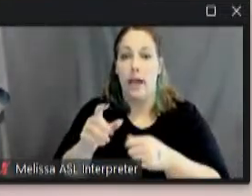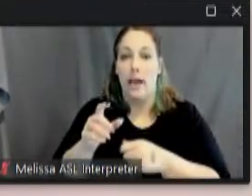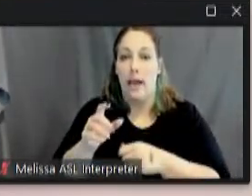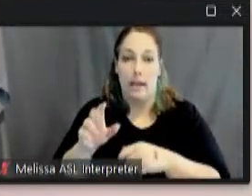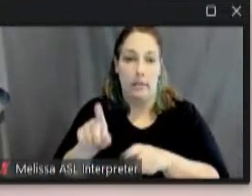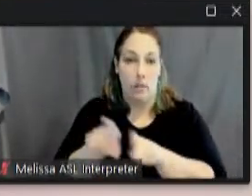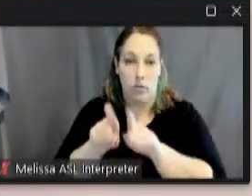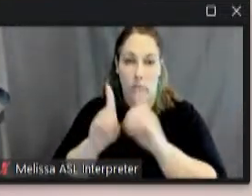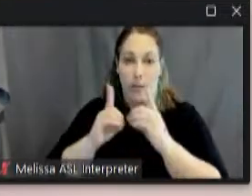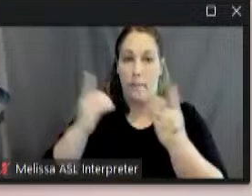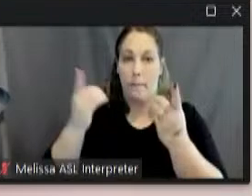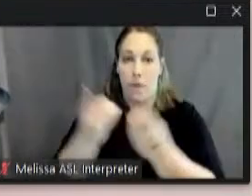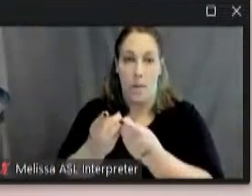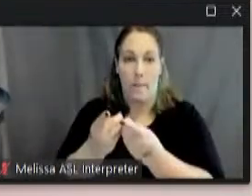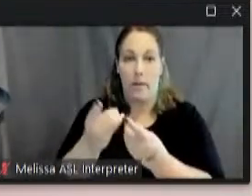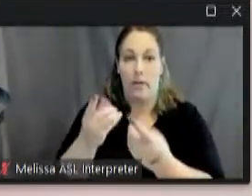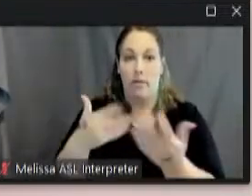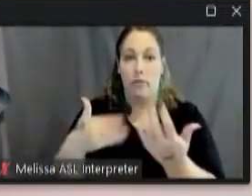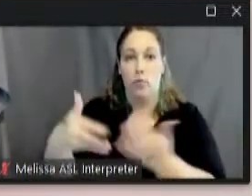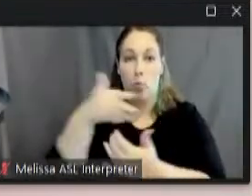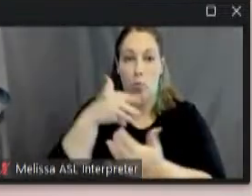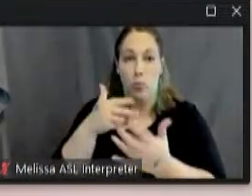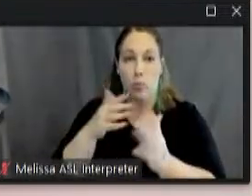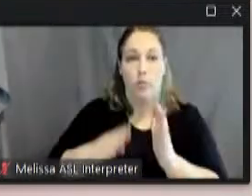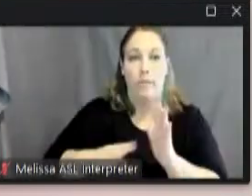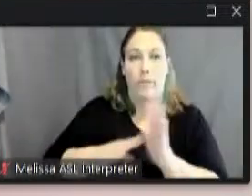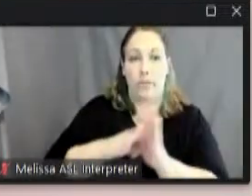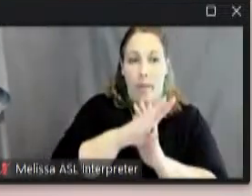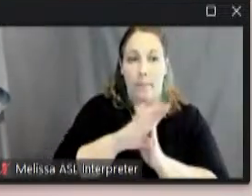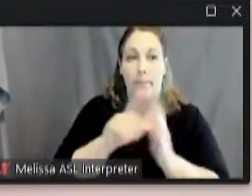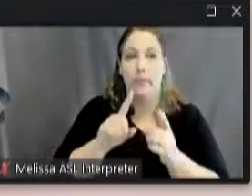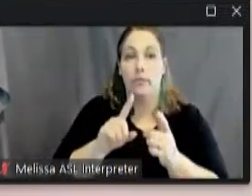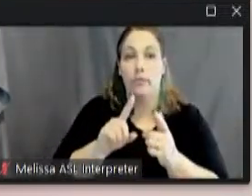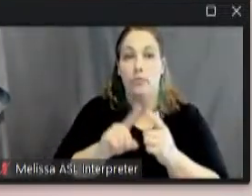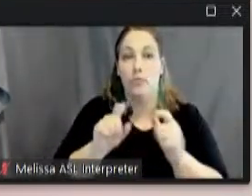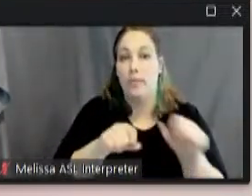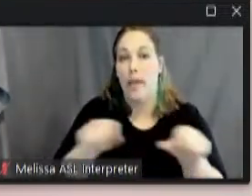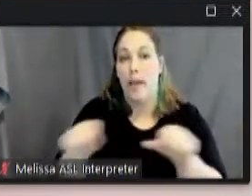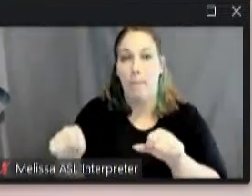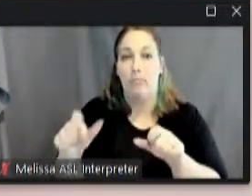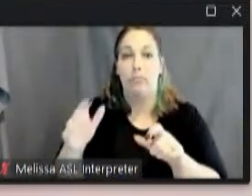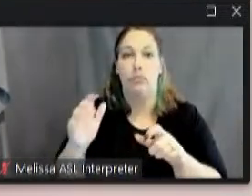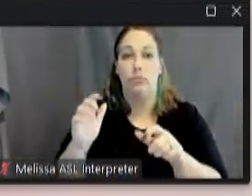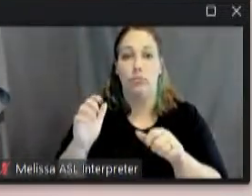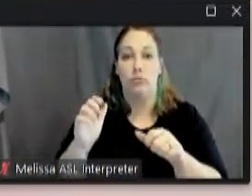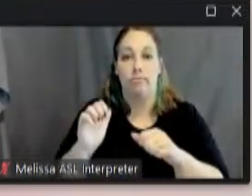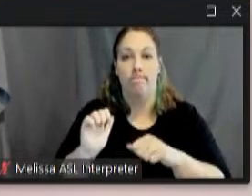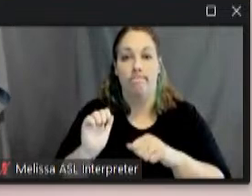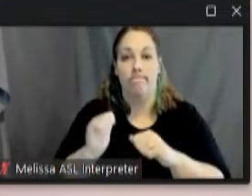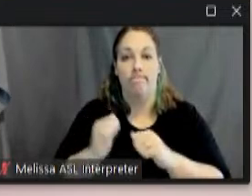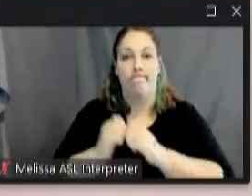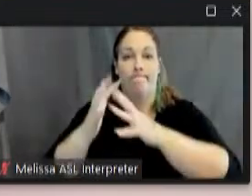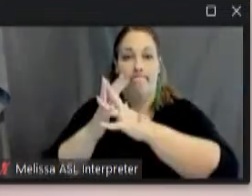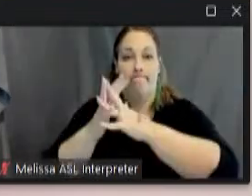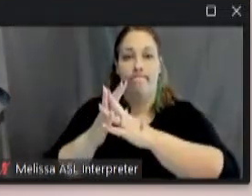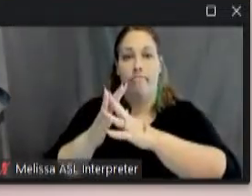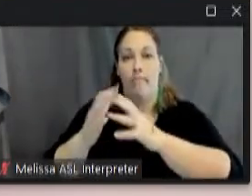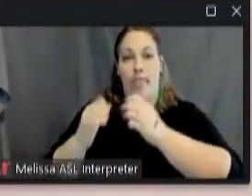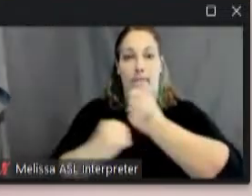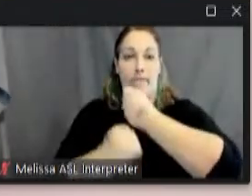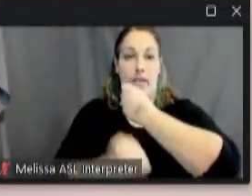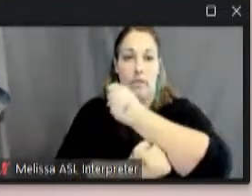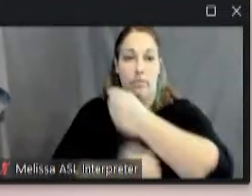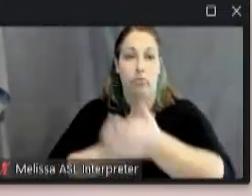Department of Social Development, to reestablish the fundamental rights that our national legislation establishes to